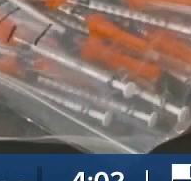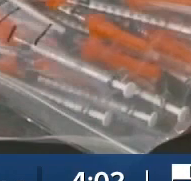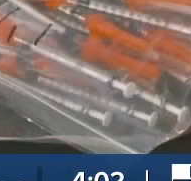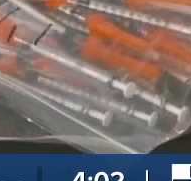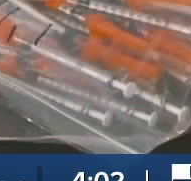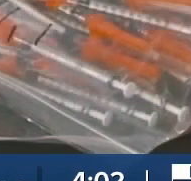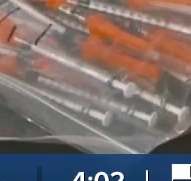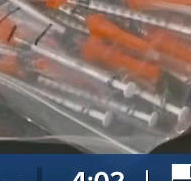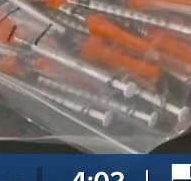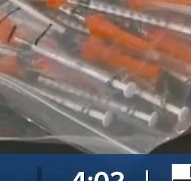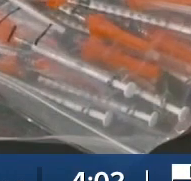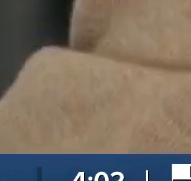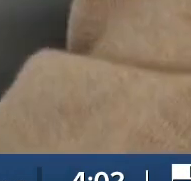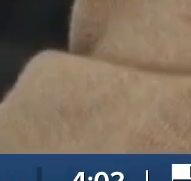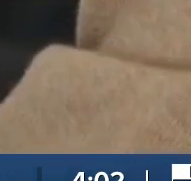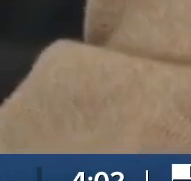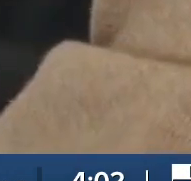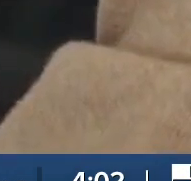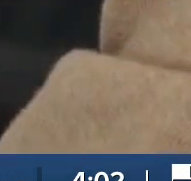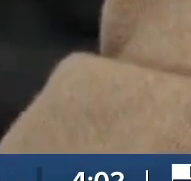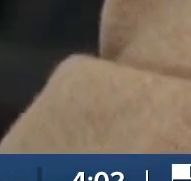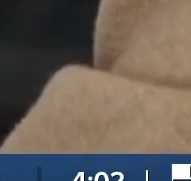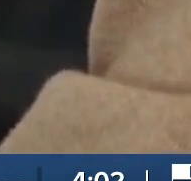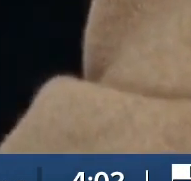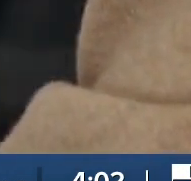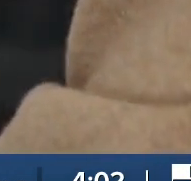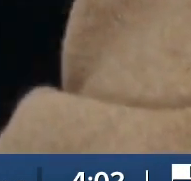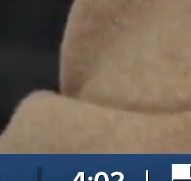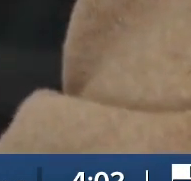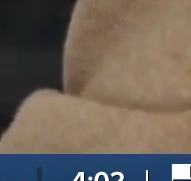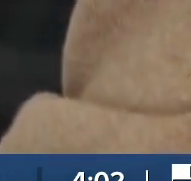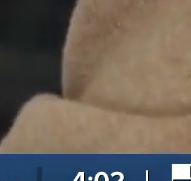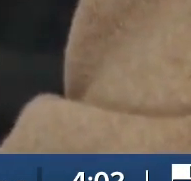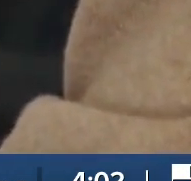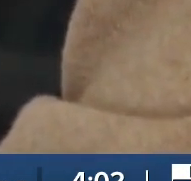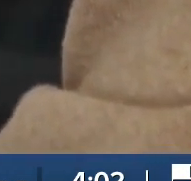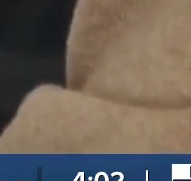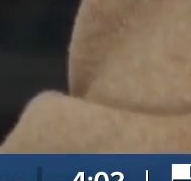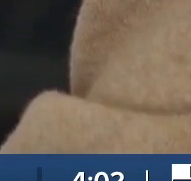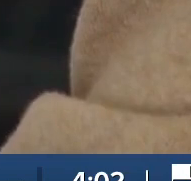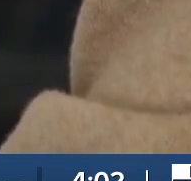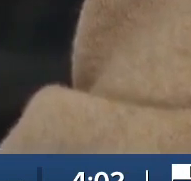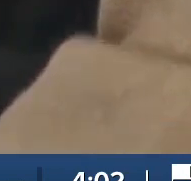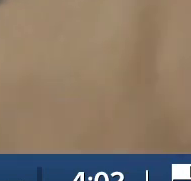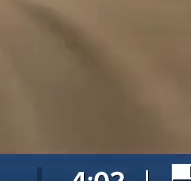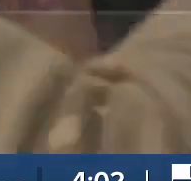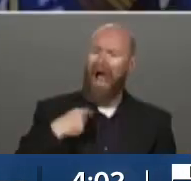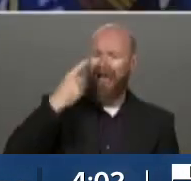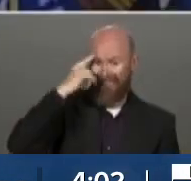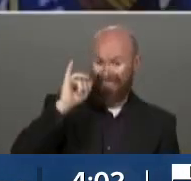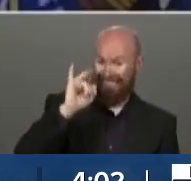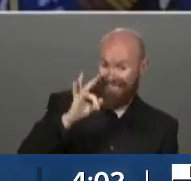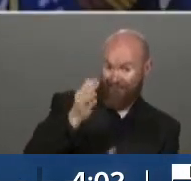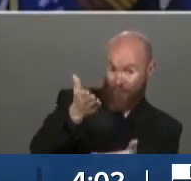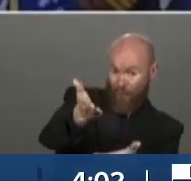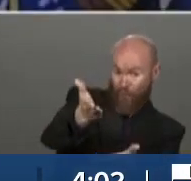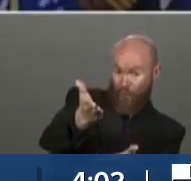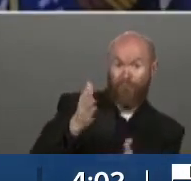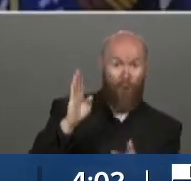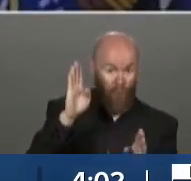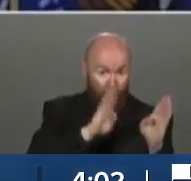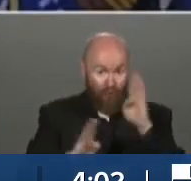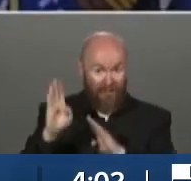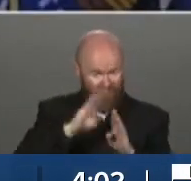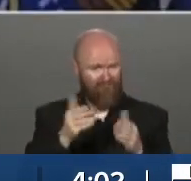see no need for any changes in restrictions. But people can certainly wear masks. If you're worried about the transmission, it's